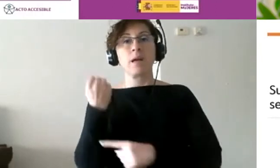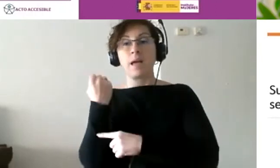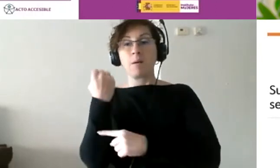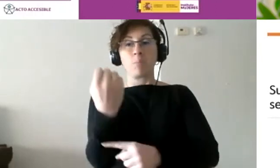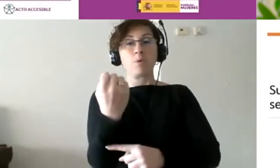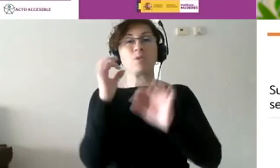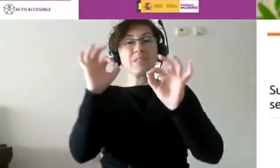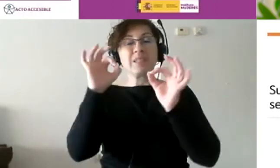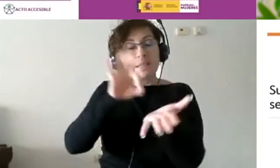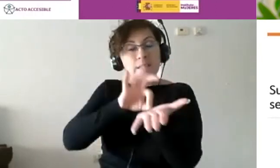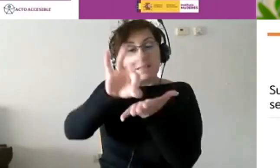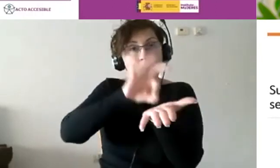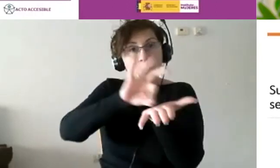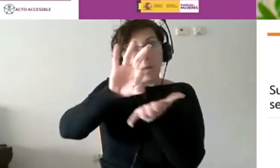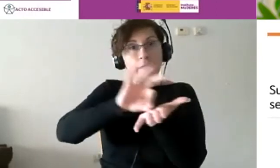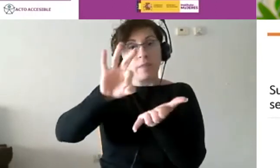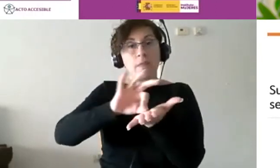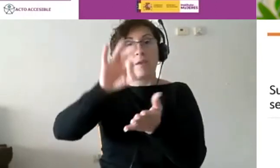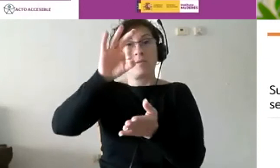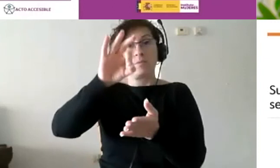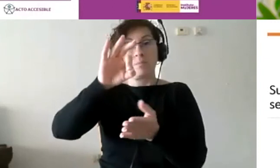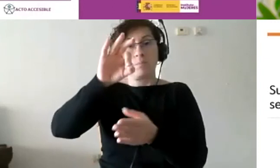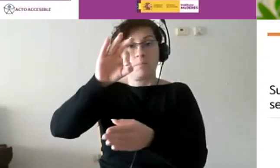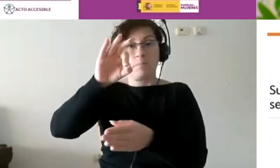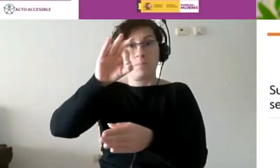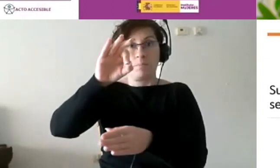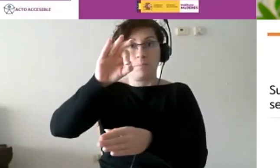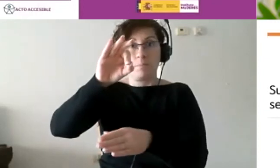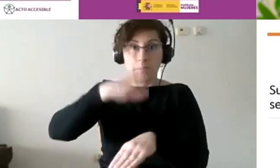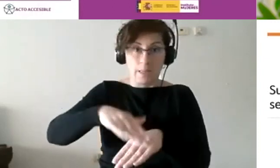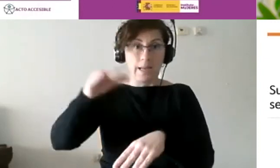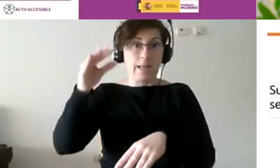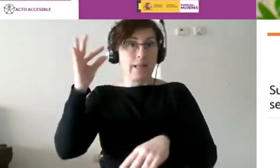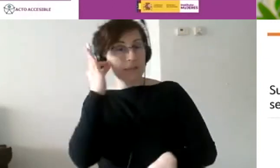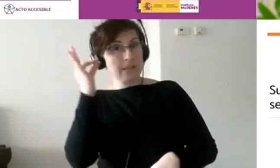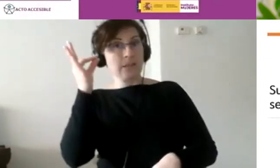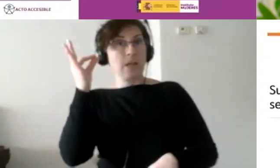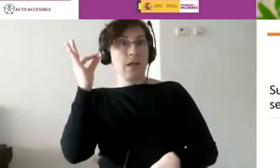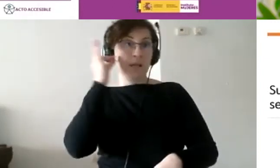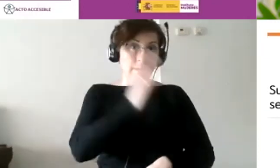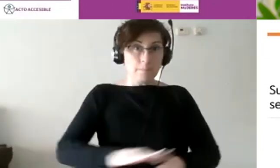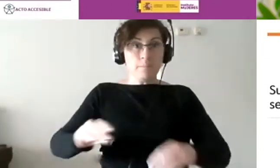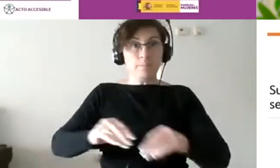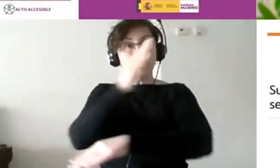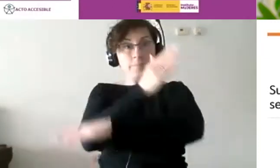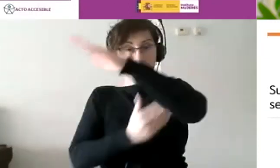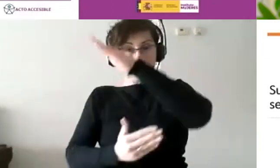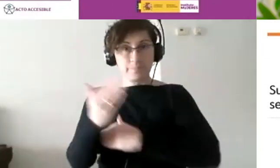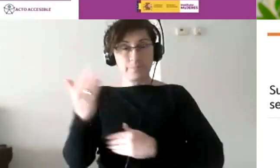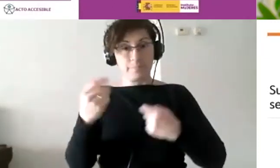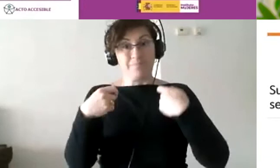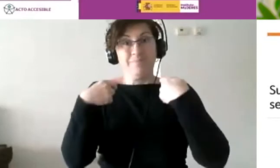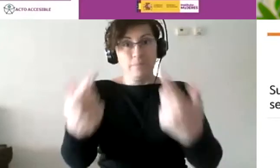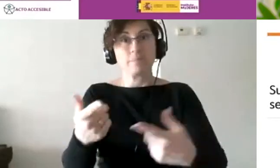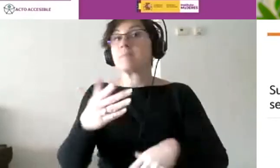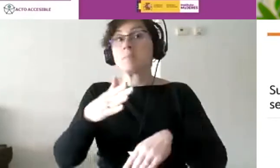disabilities. They are crossing a border. They are very scared. They are lost. They don't